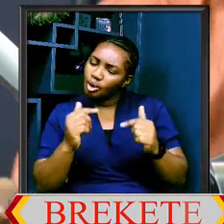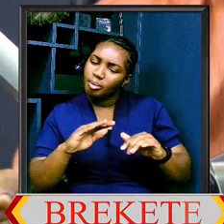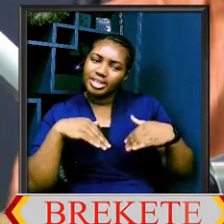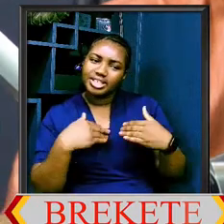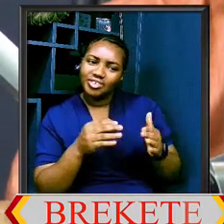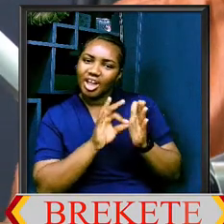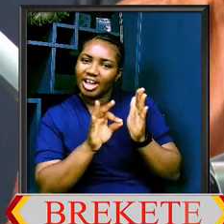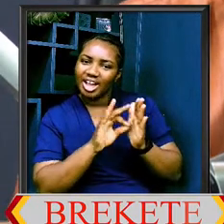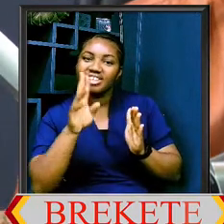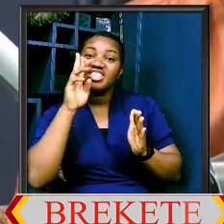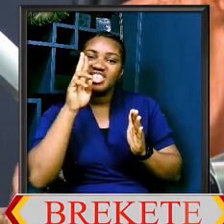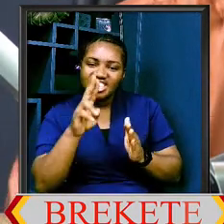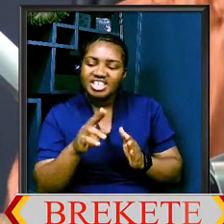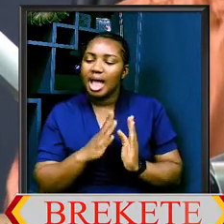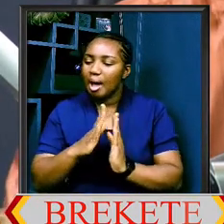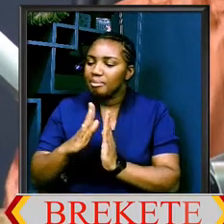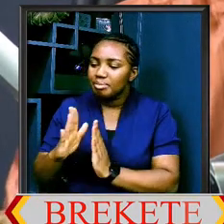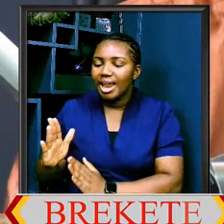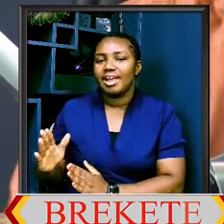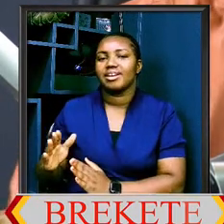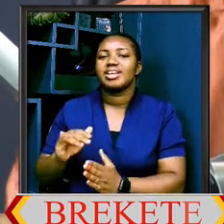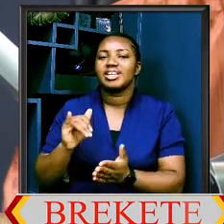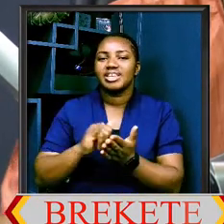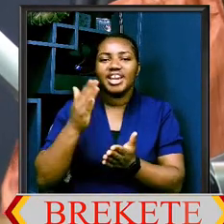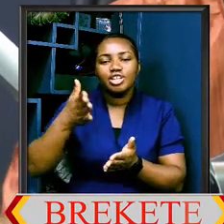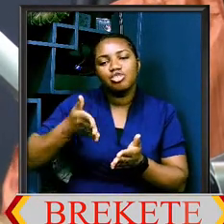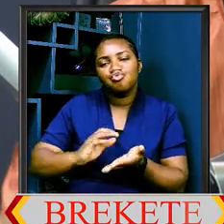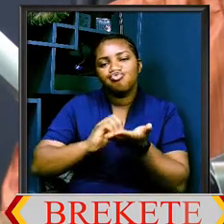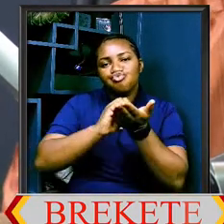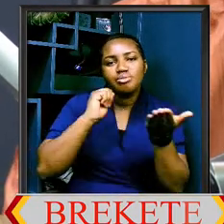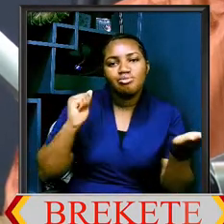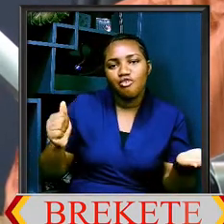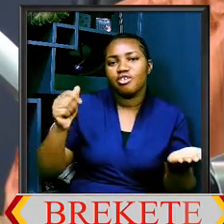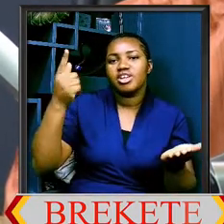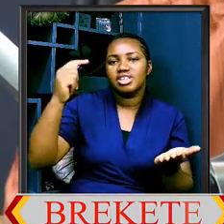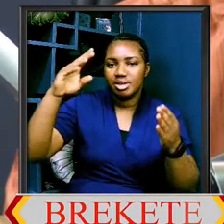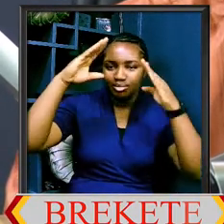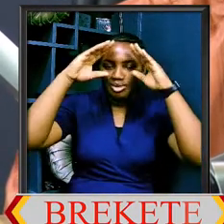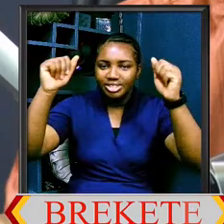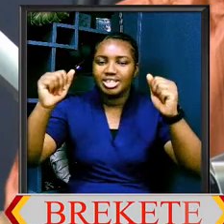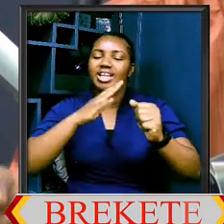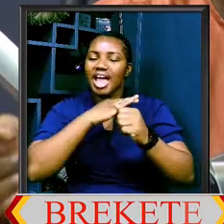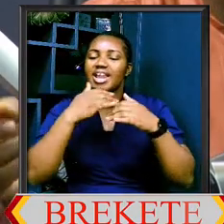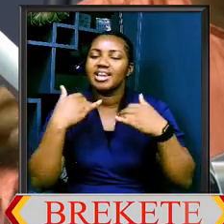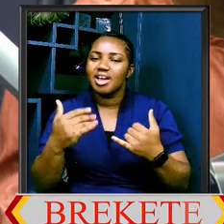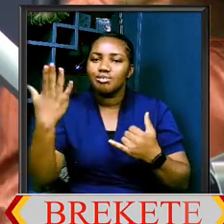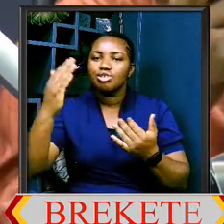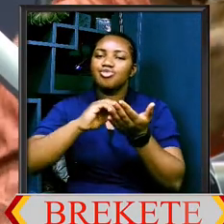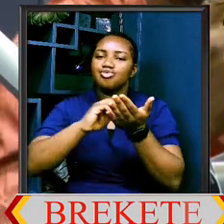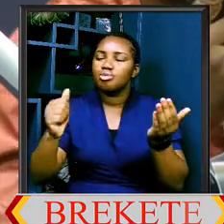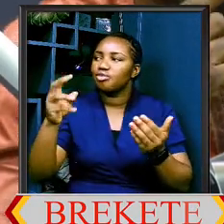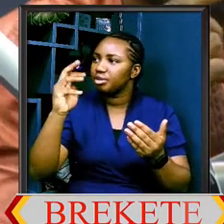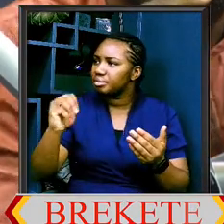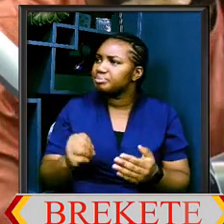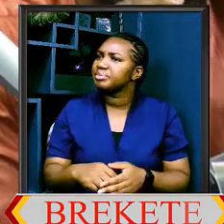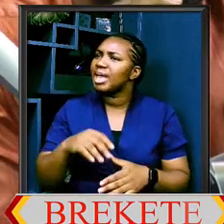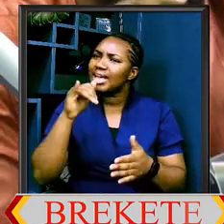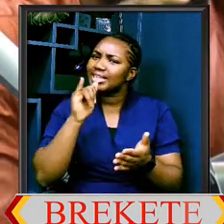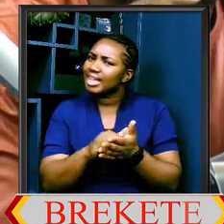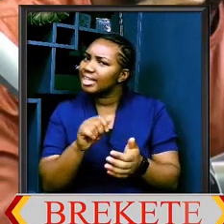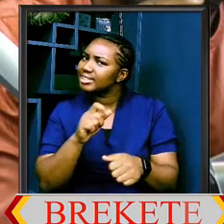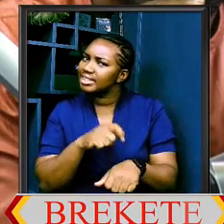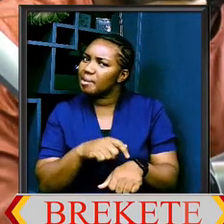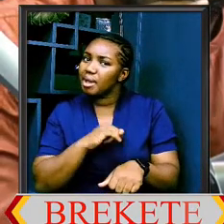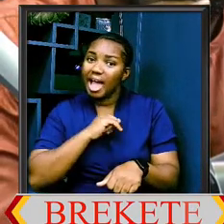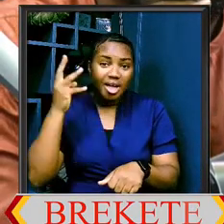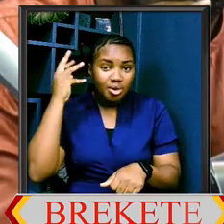account. Yes, sir. In can organize impeachment. Yes, sir. They can't impeach later Mehula. Yes, sir. Mm-hmm. At that time, sir, not only to me,